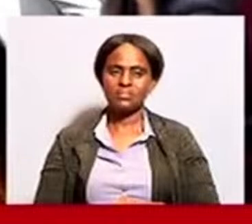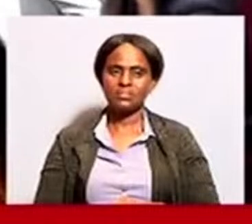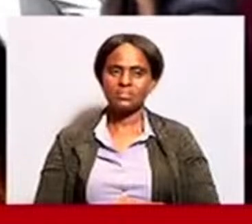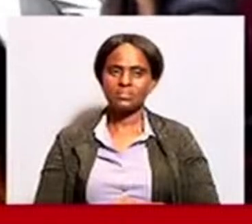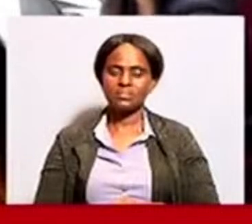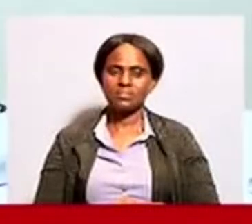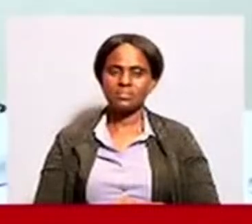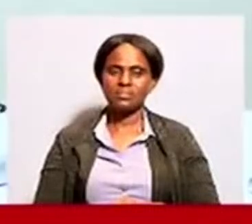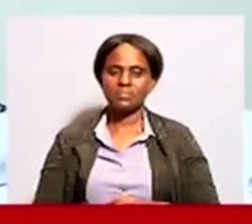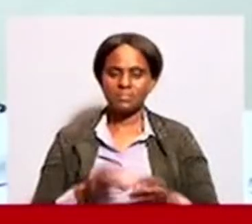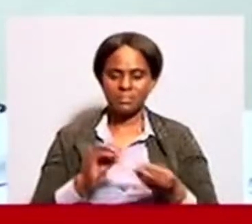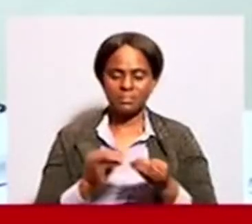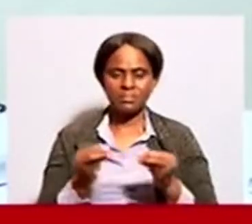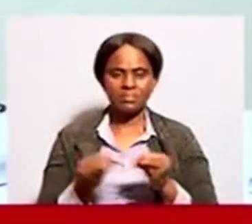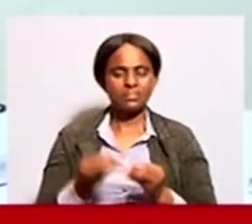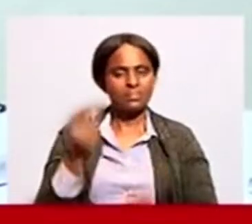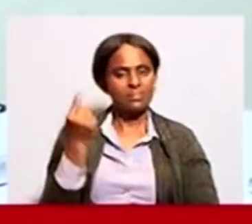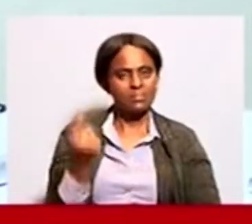Appendix 1.